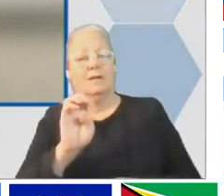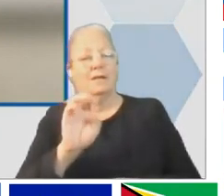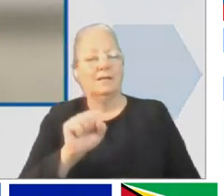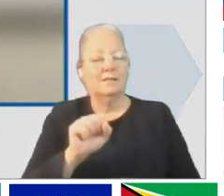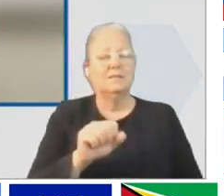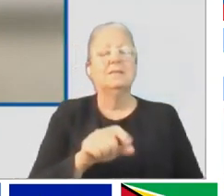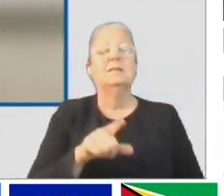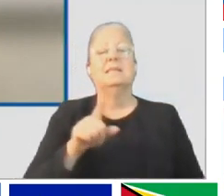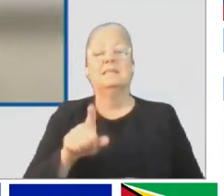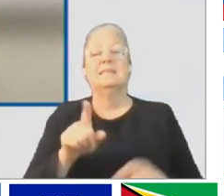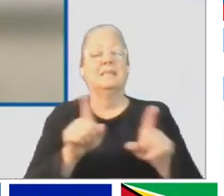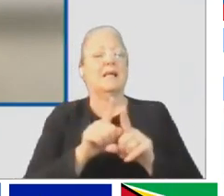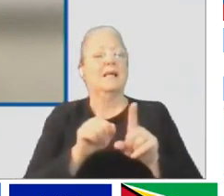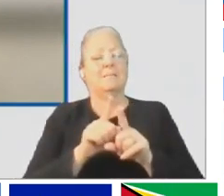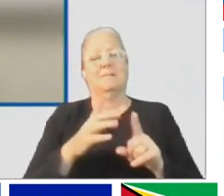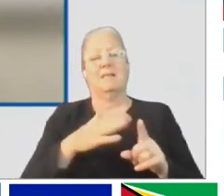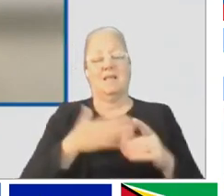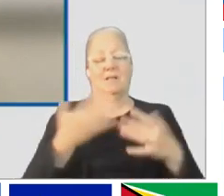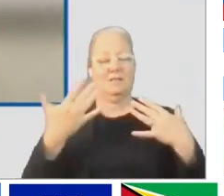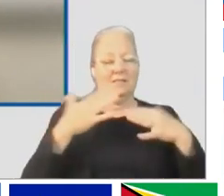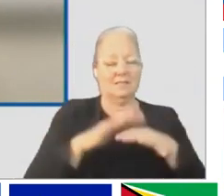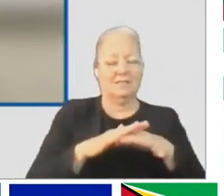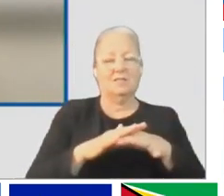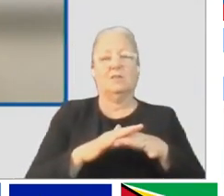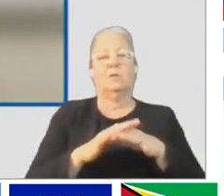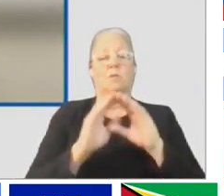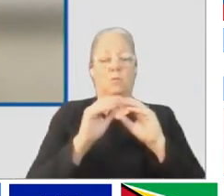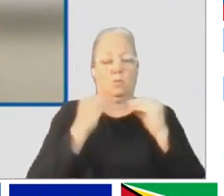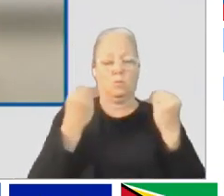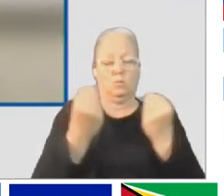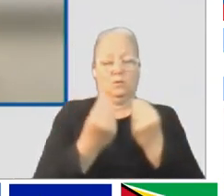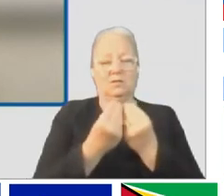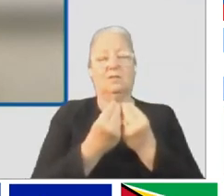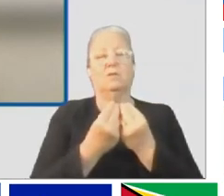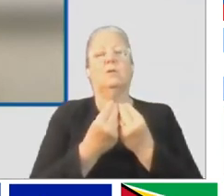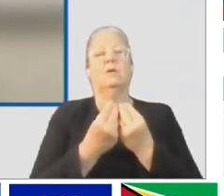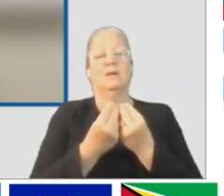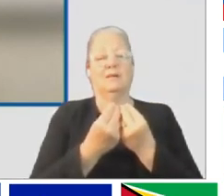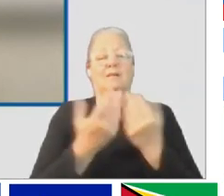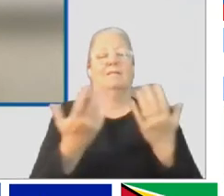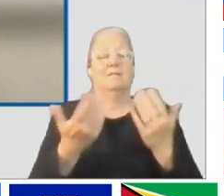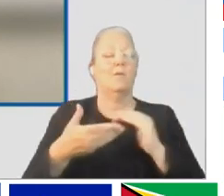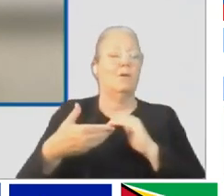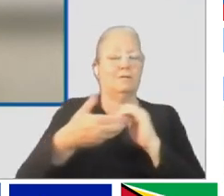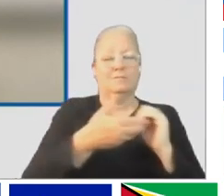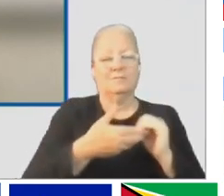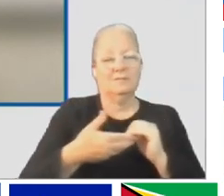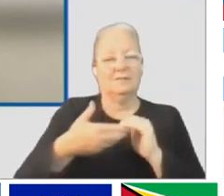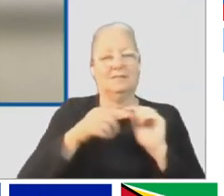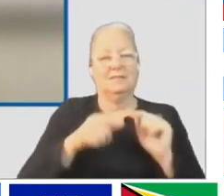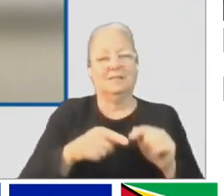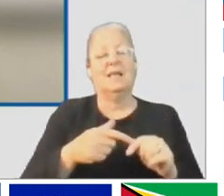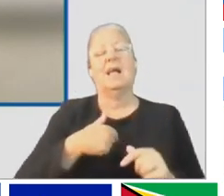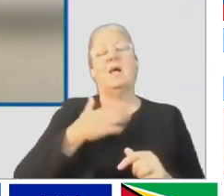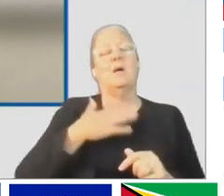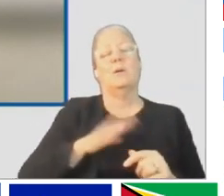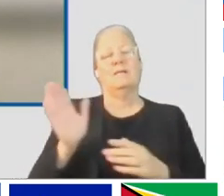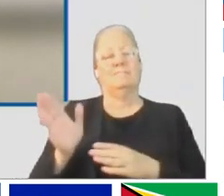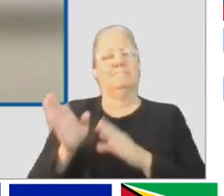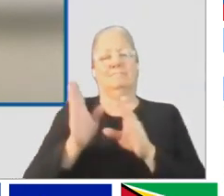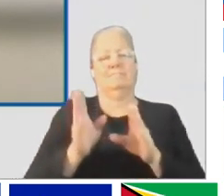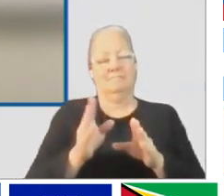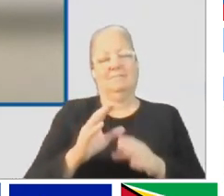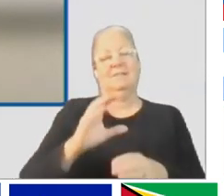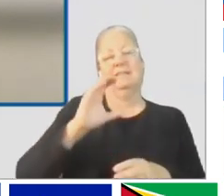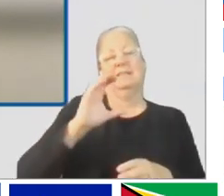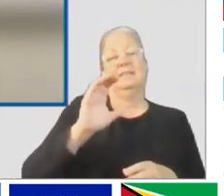our international agencies within the region. However, I will now pose that question to Cynthia, noting that with